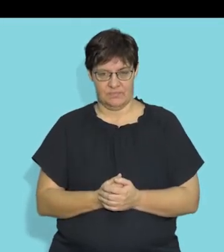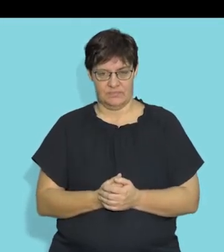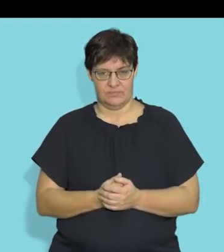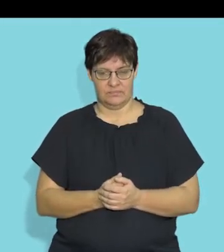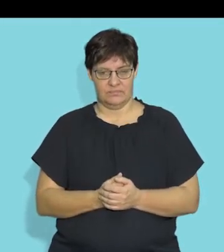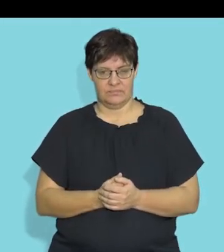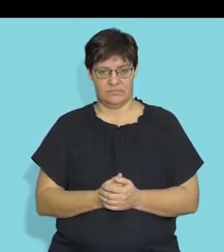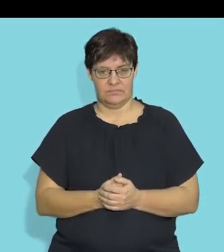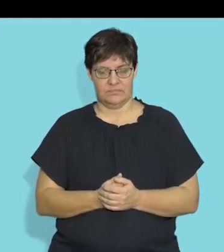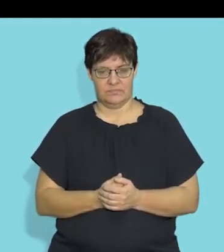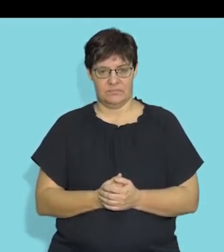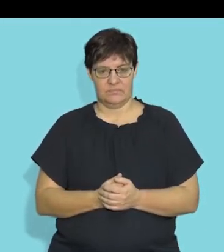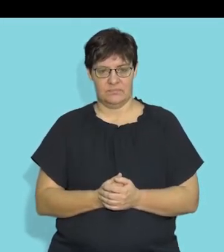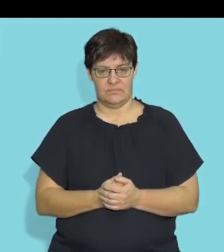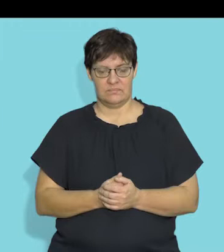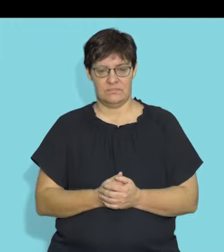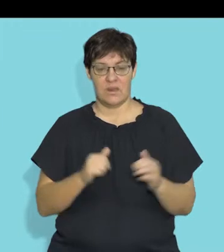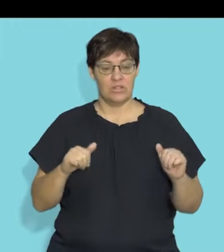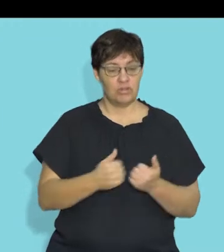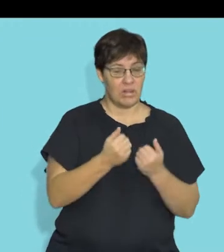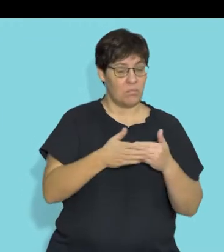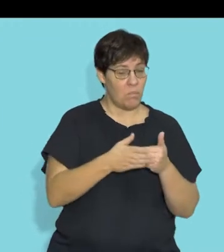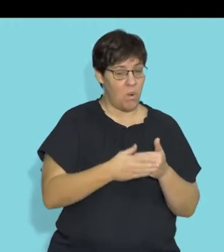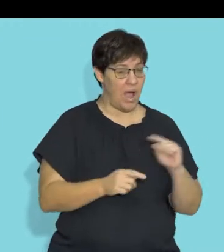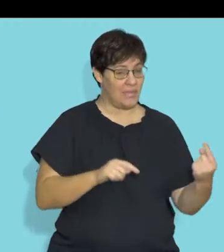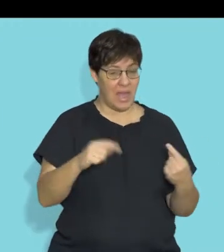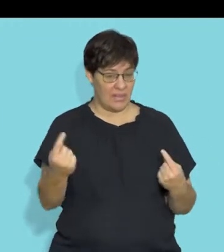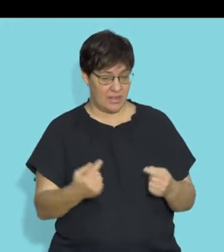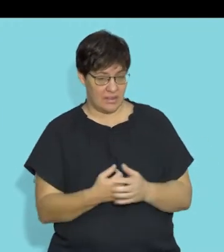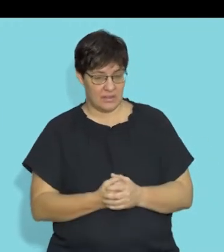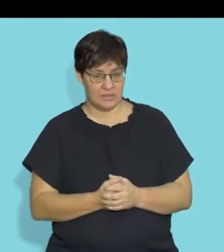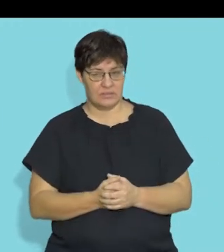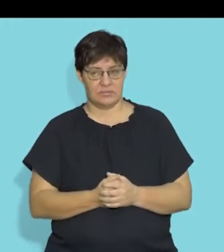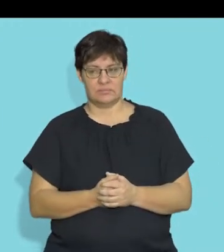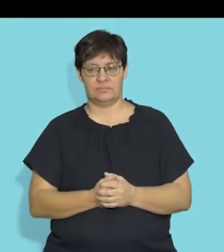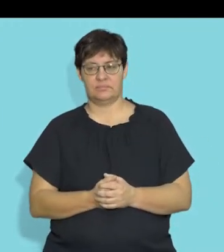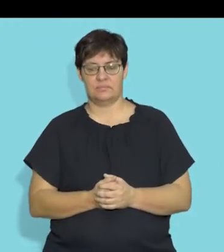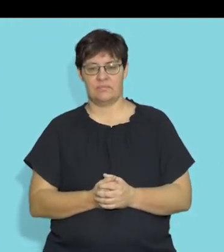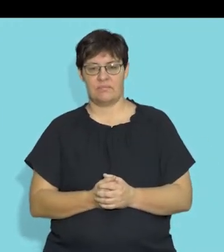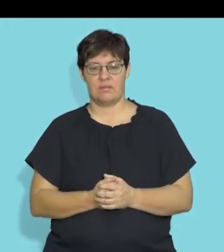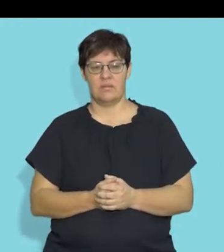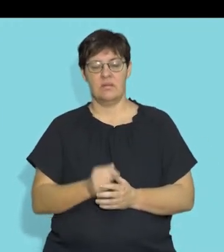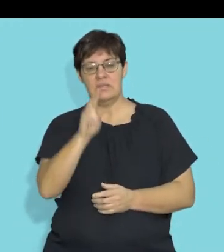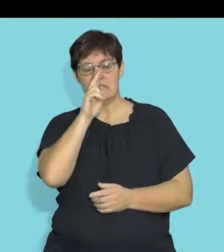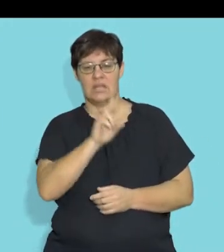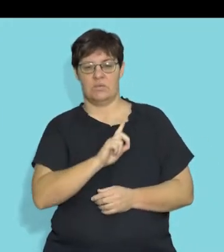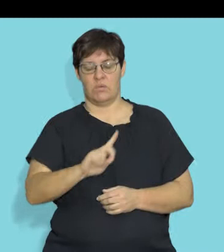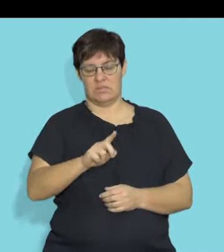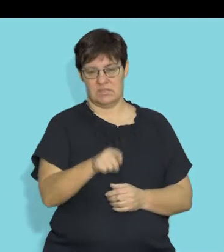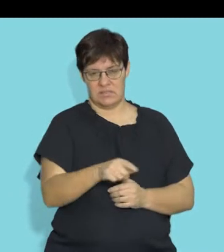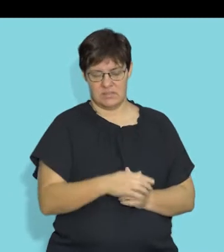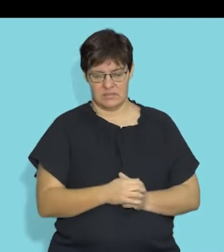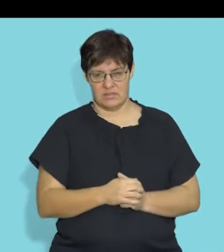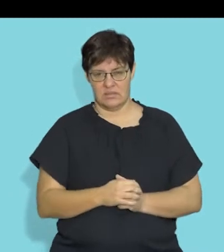Is there another challenge in that branch? Let's go and check it out. If you look at your deposit here, you have